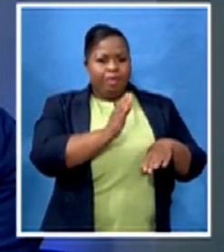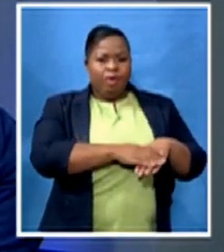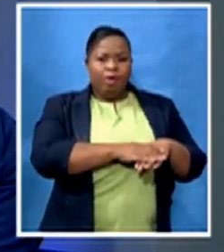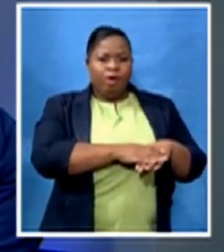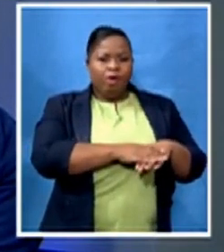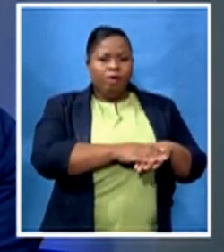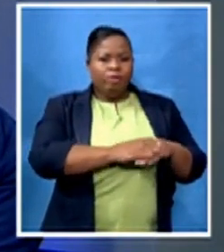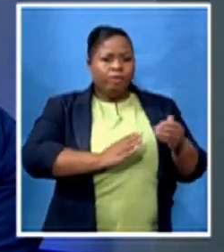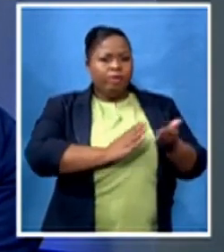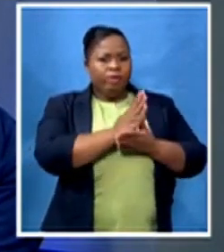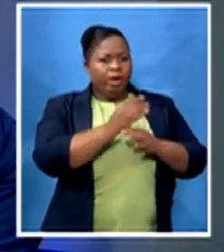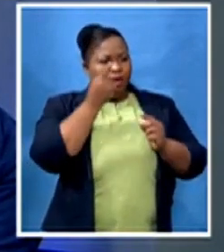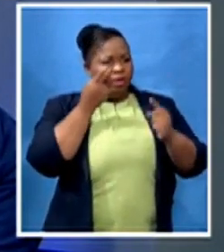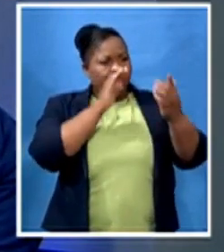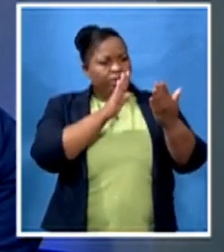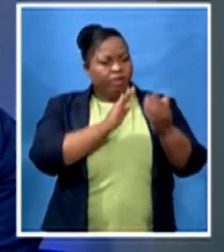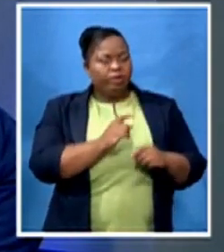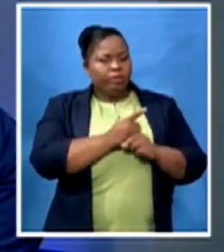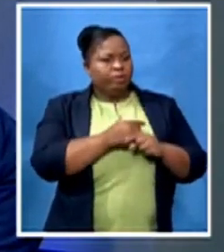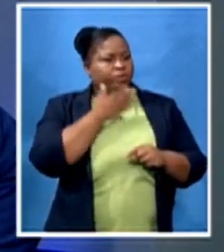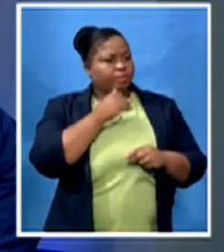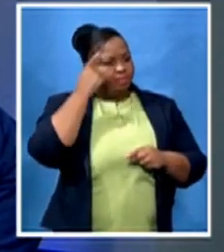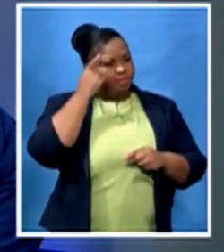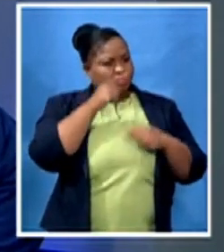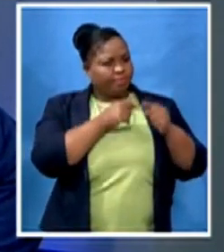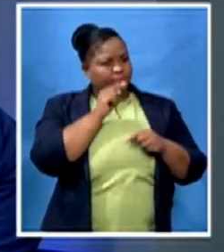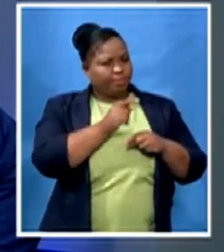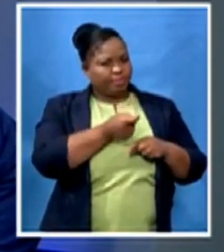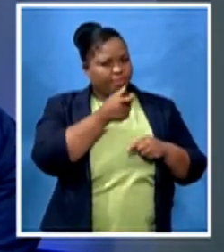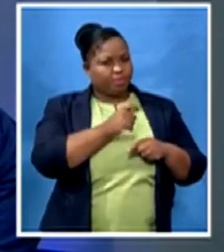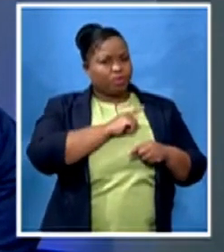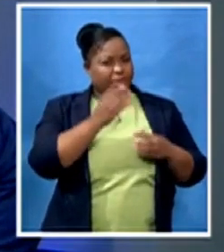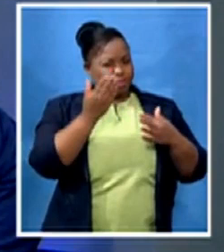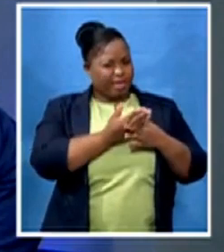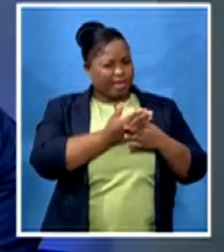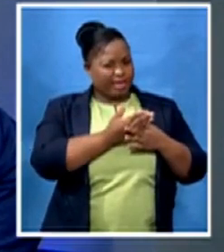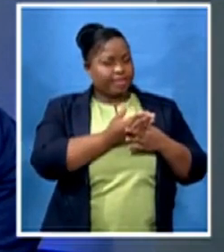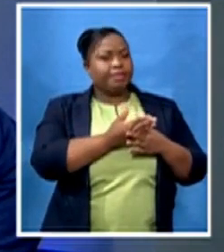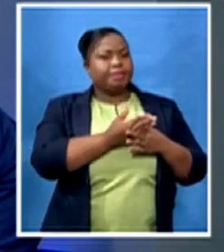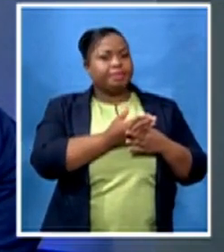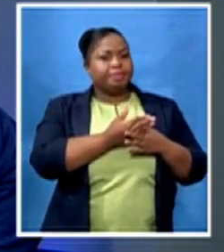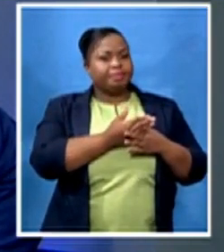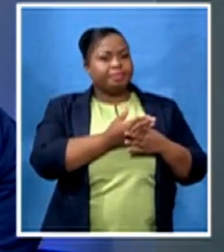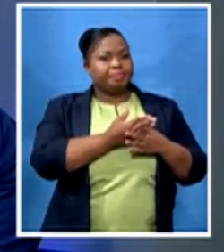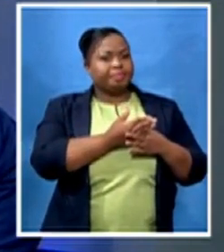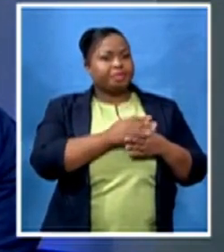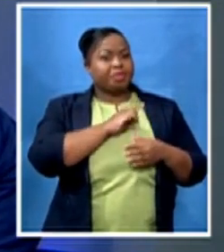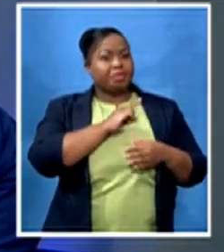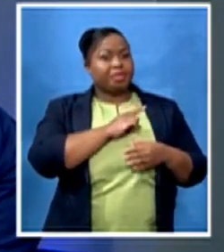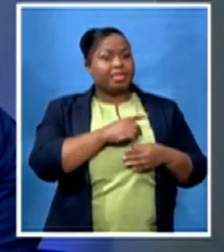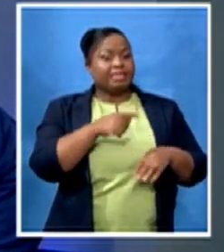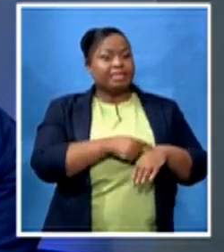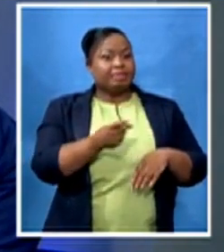you to just think about that for a bit, because we need to take a quick break, I'm told, because we're fast running out of time. We have to say goodbye to our SABC2